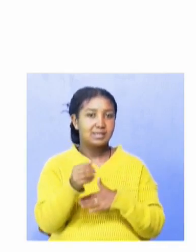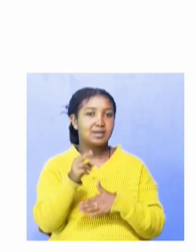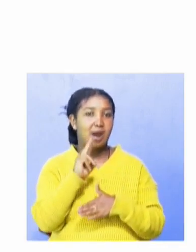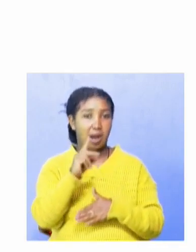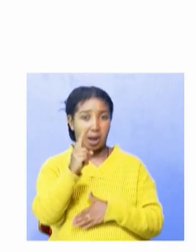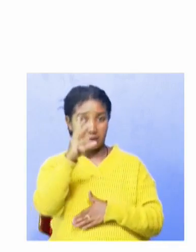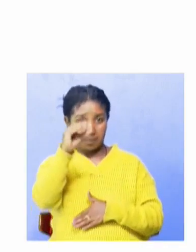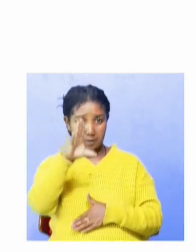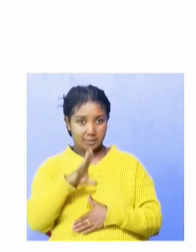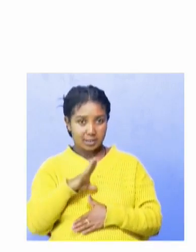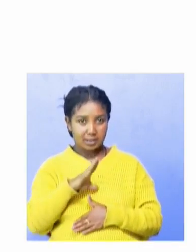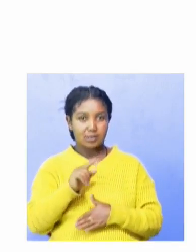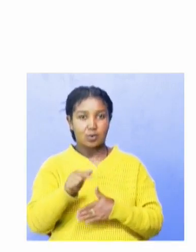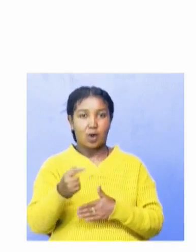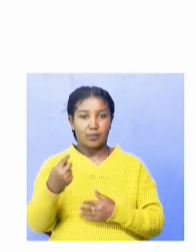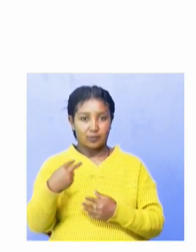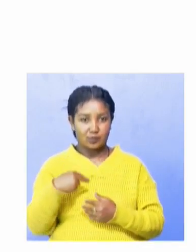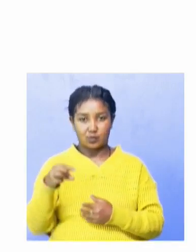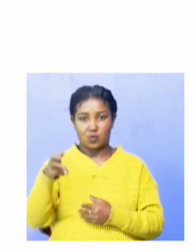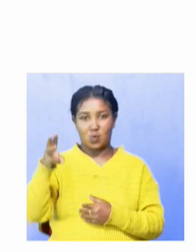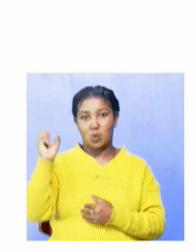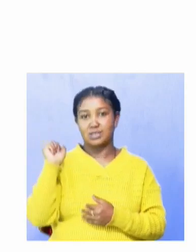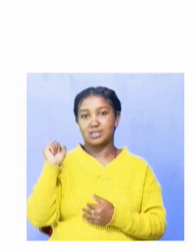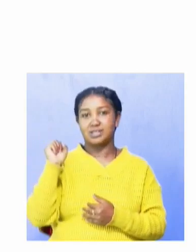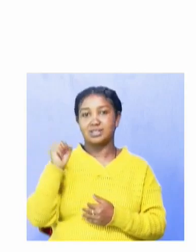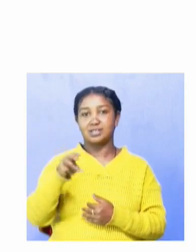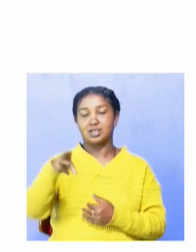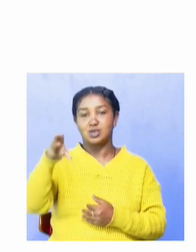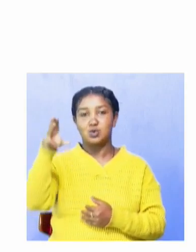is one person, we have to use was.